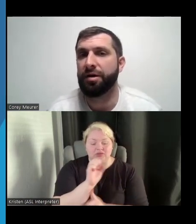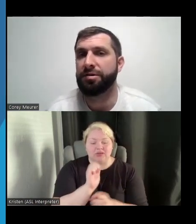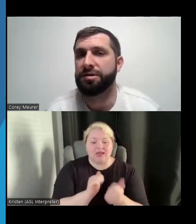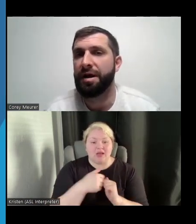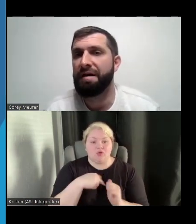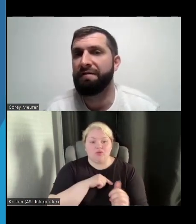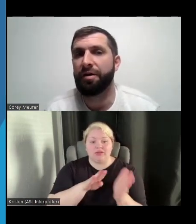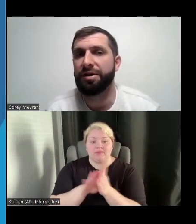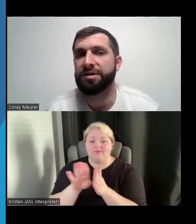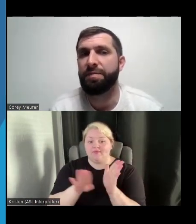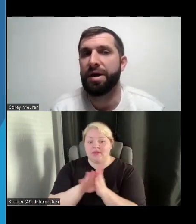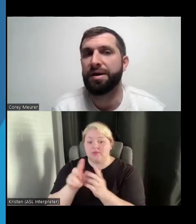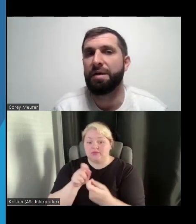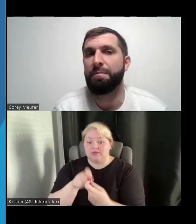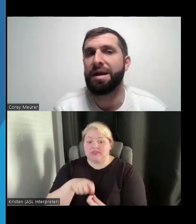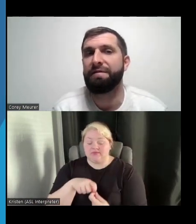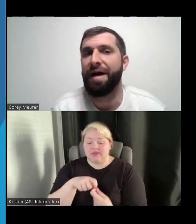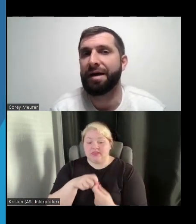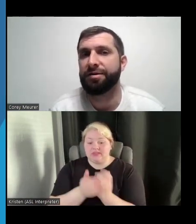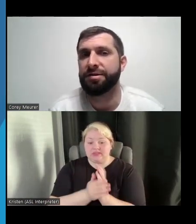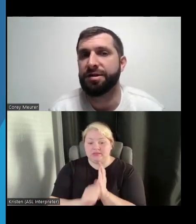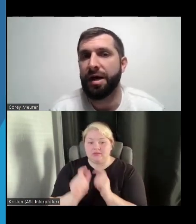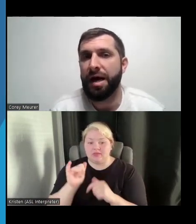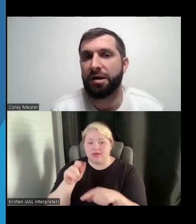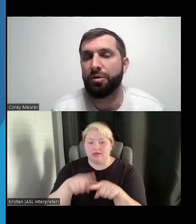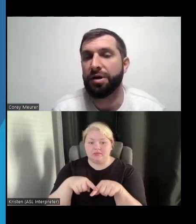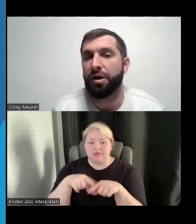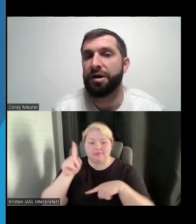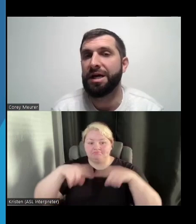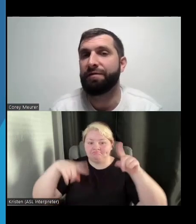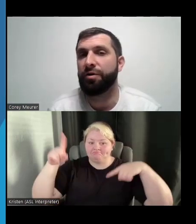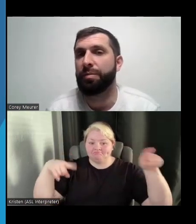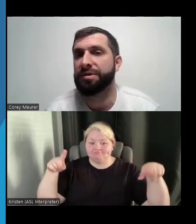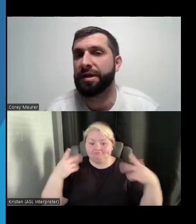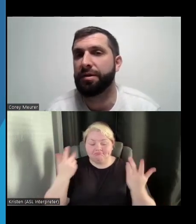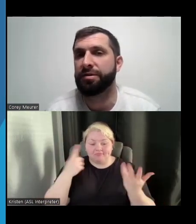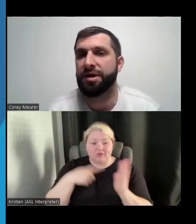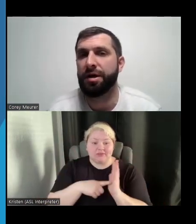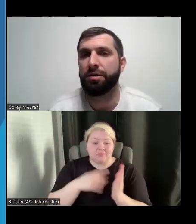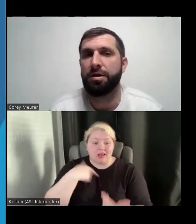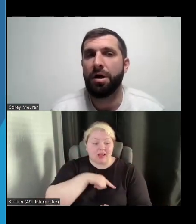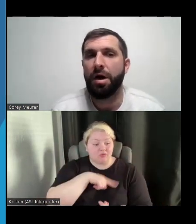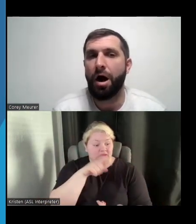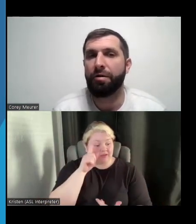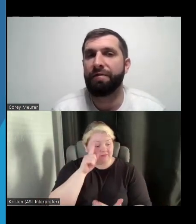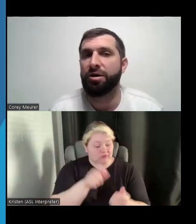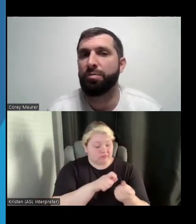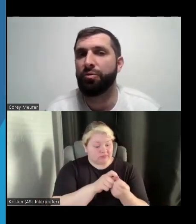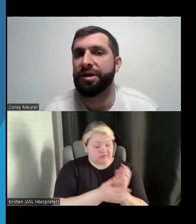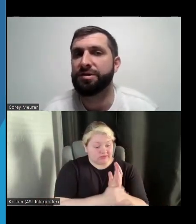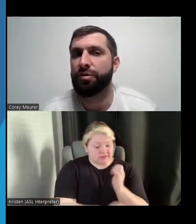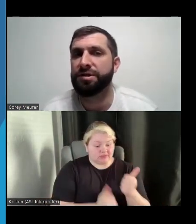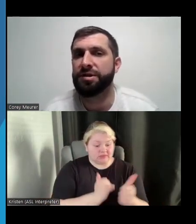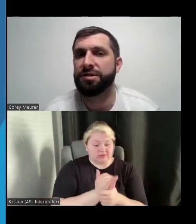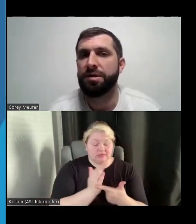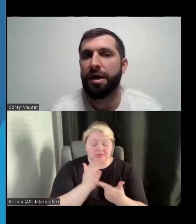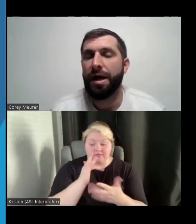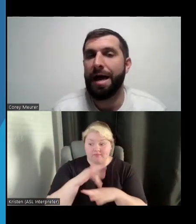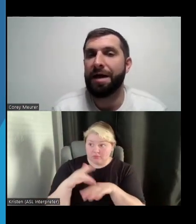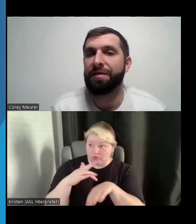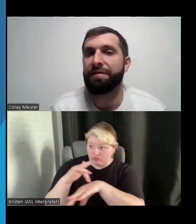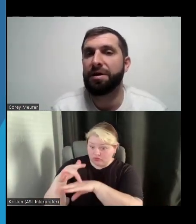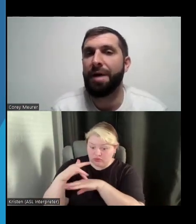particular skills varies depending on many factors, including our need for a particular skill, our available